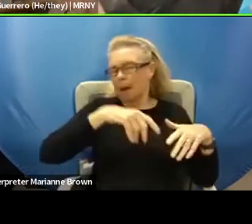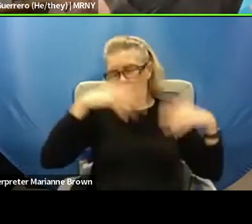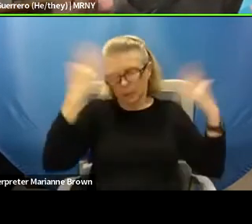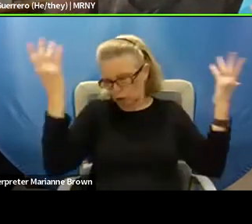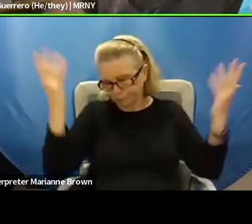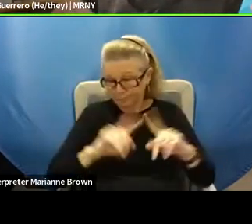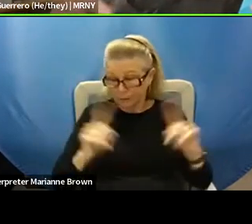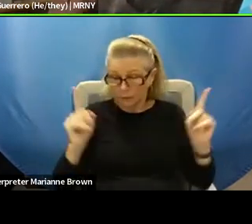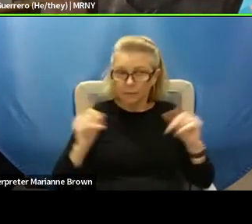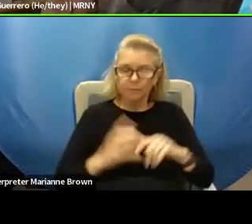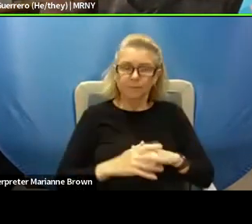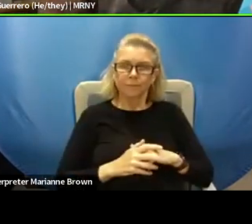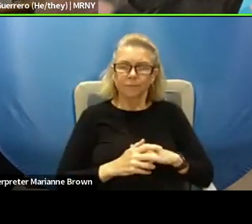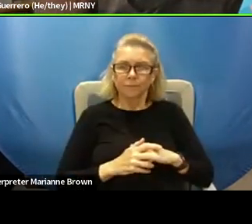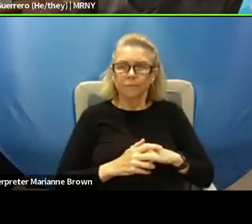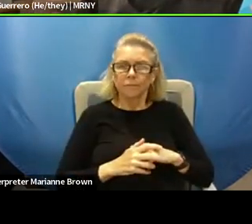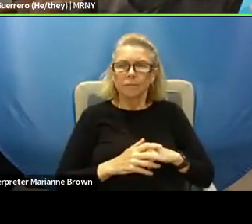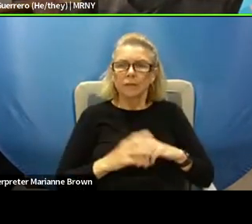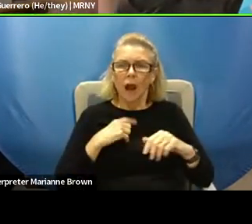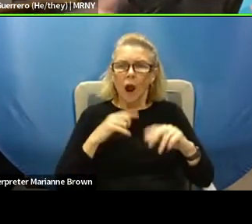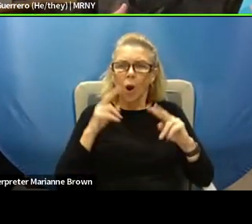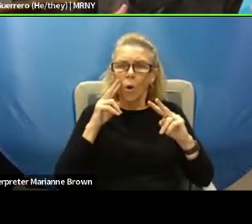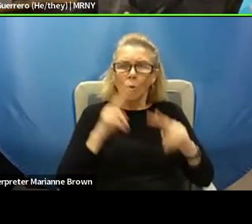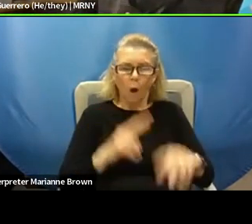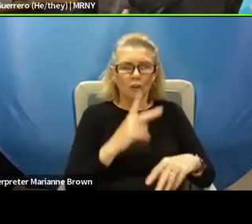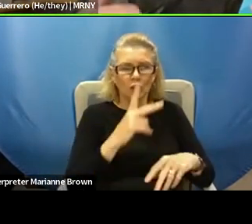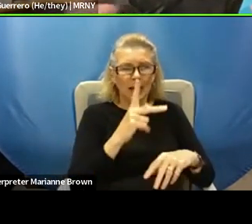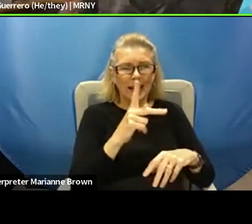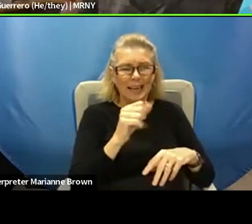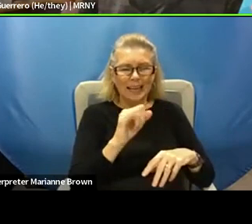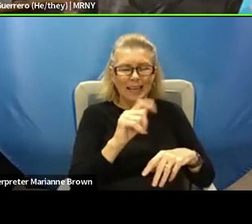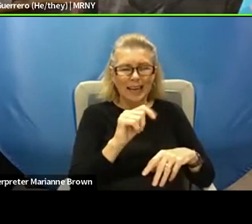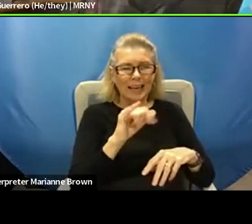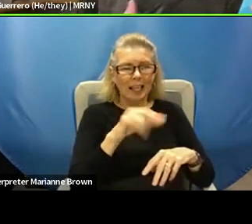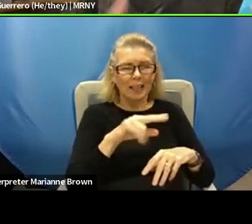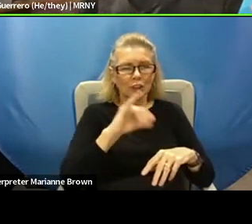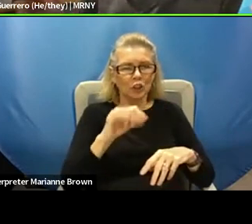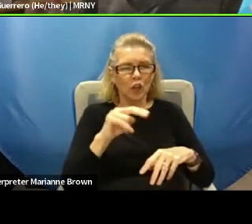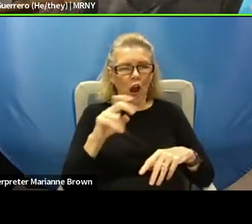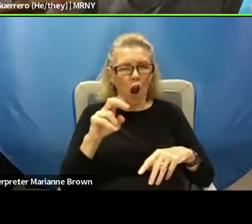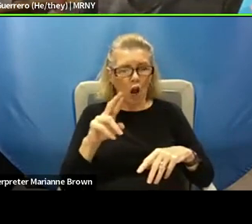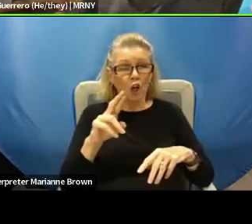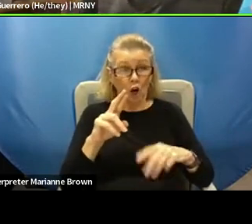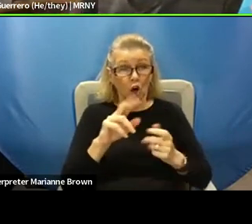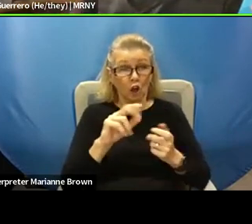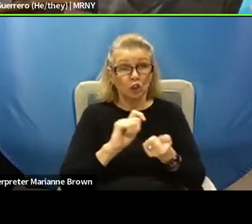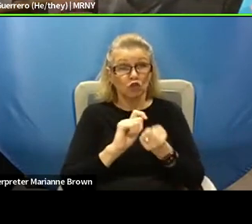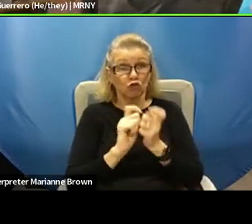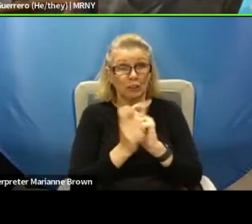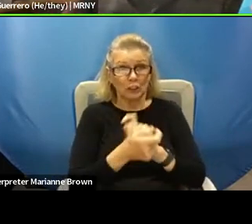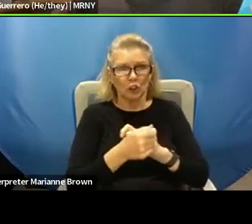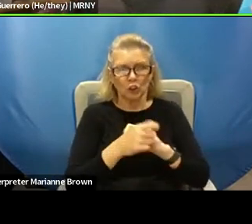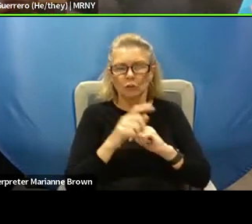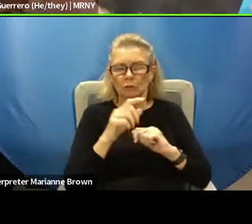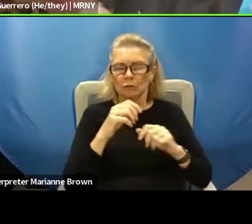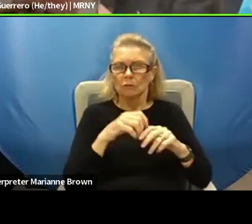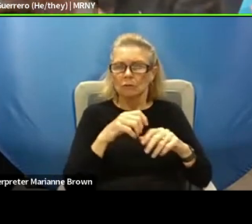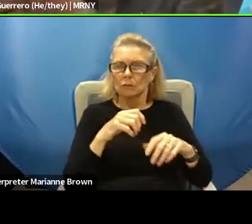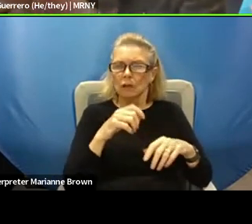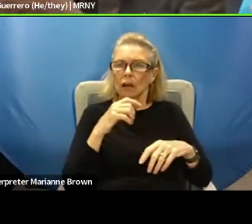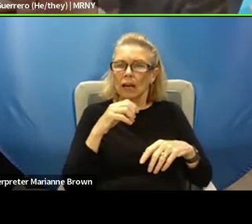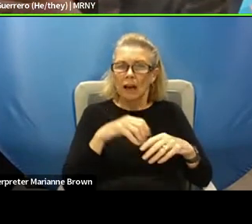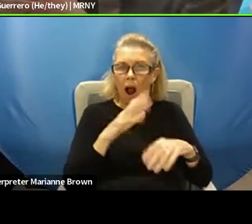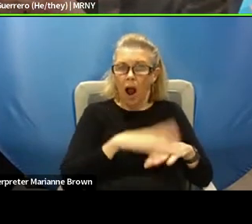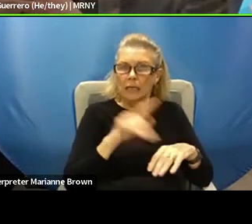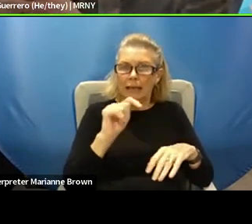minute, but I remember watching Caitlyn Jenner transition on TV in about a week. And I remember having my